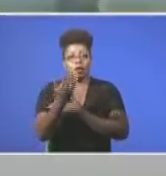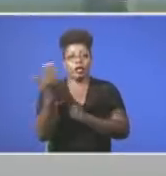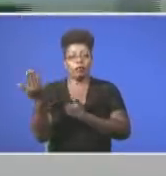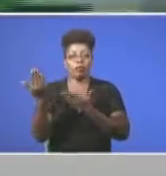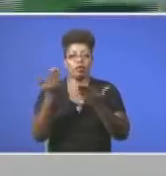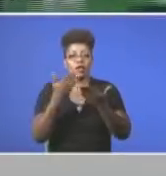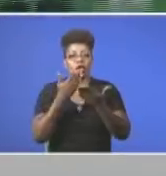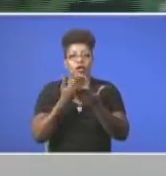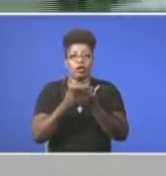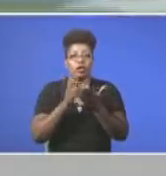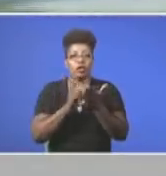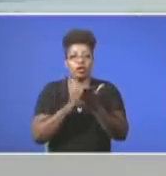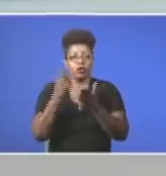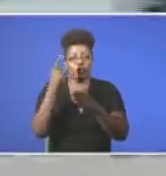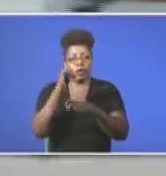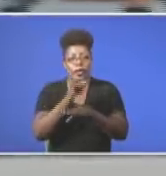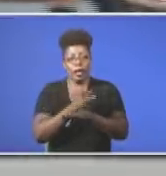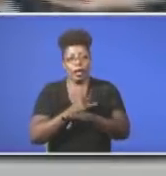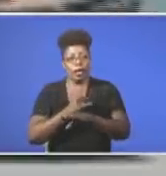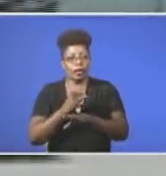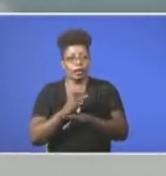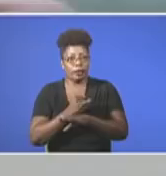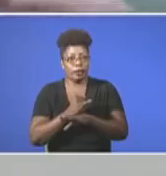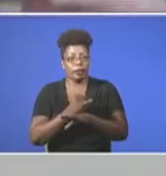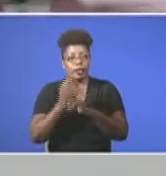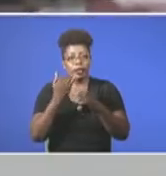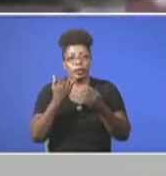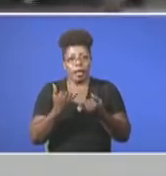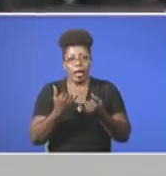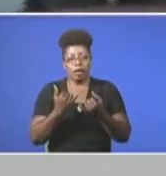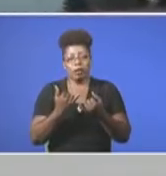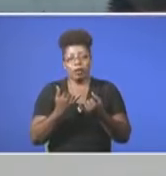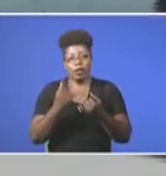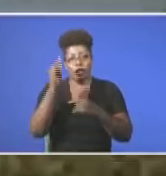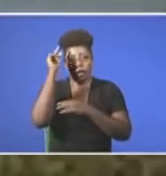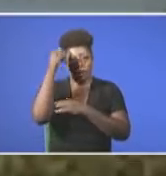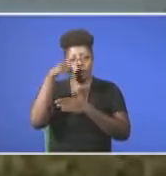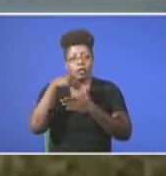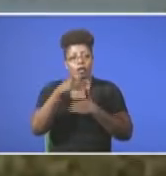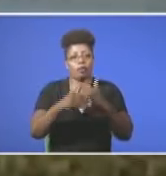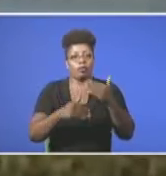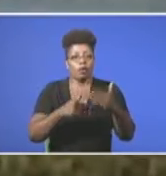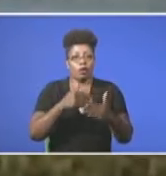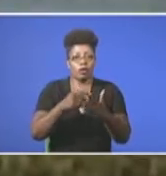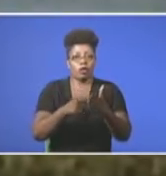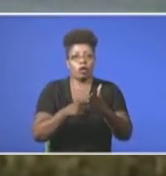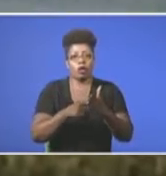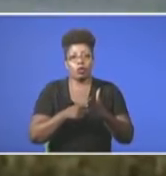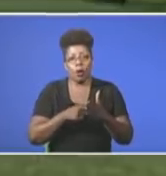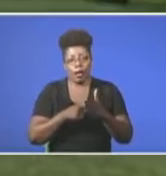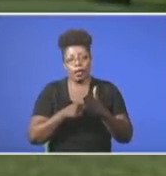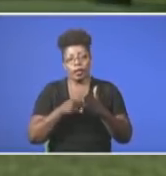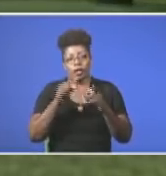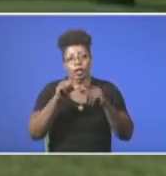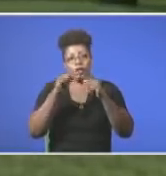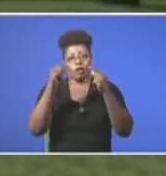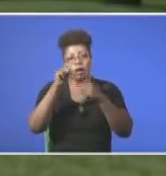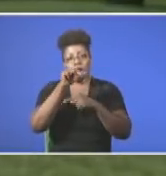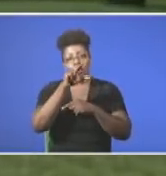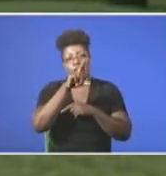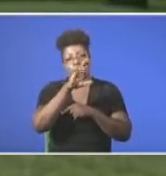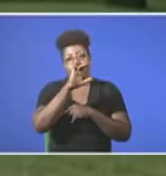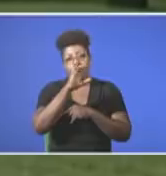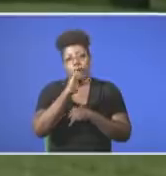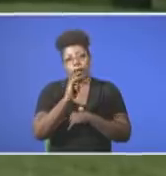good news for the island. It is now official. The government is in the process of acquiring the Grand Lucayan Hotel